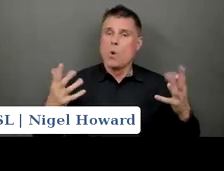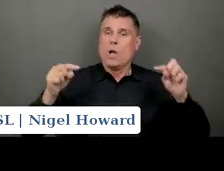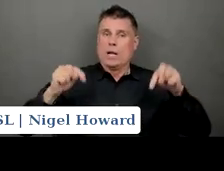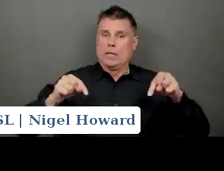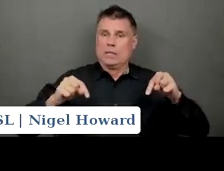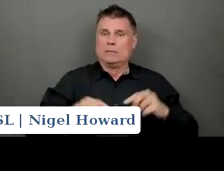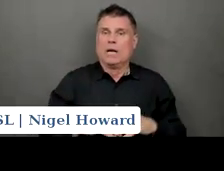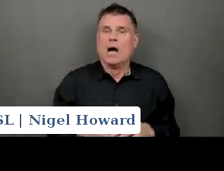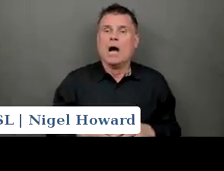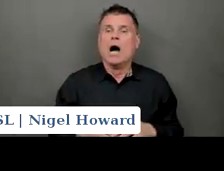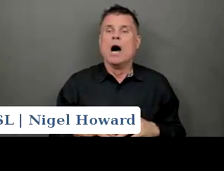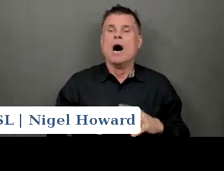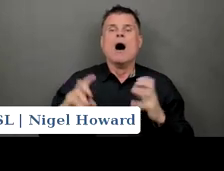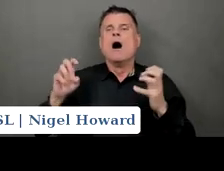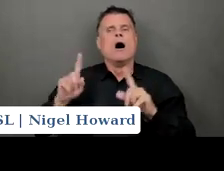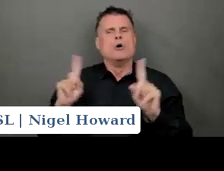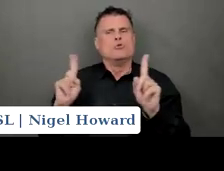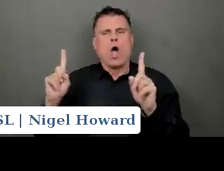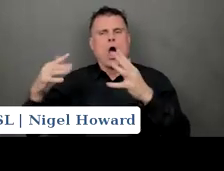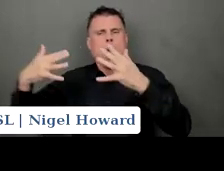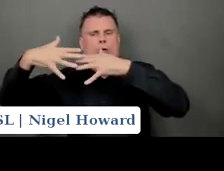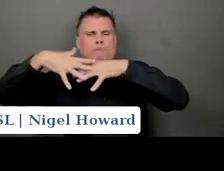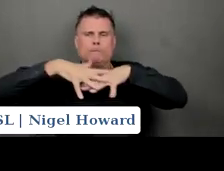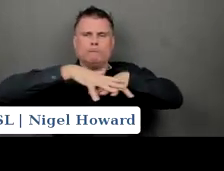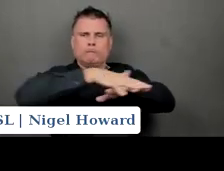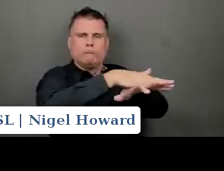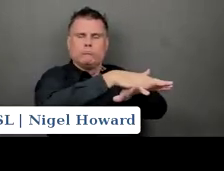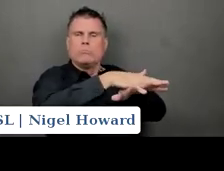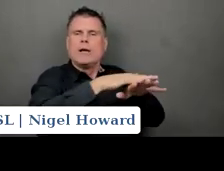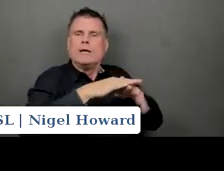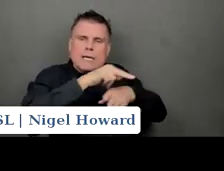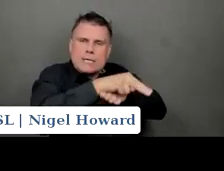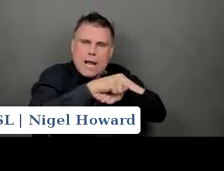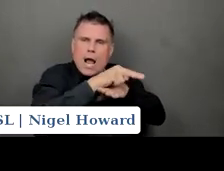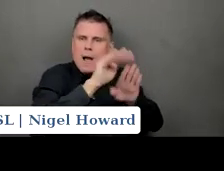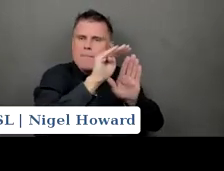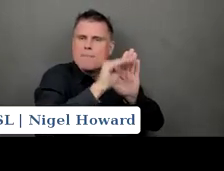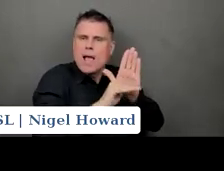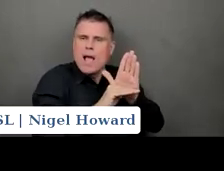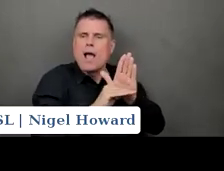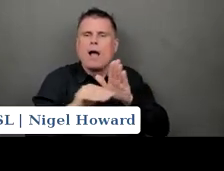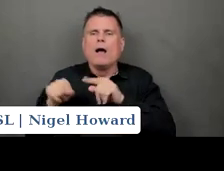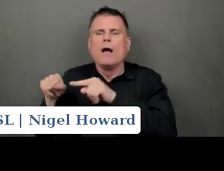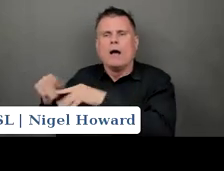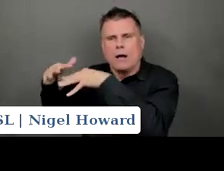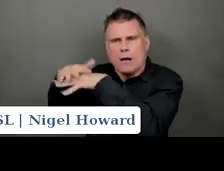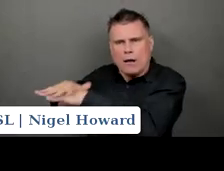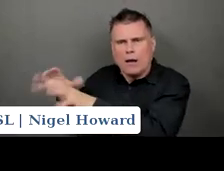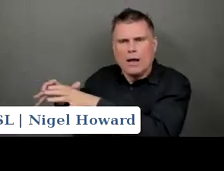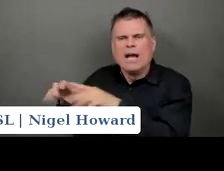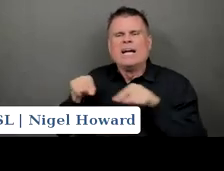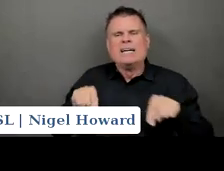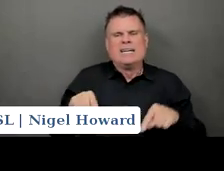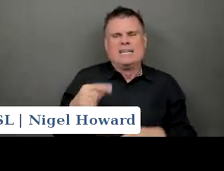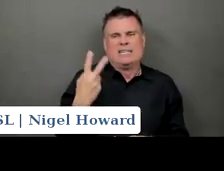over the 20 years, these things all, of course, raised their head, and the program evolved to also,